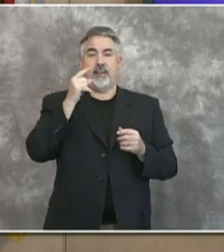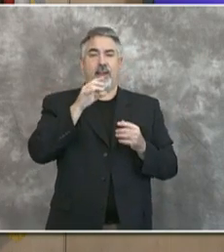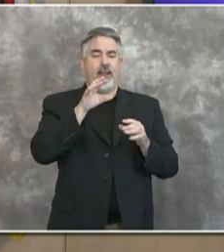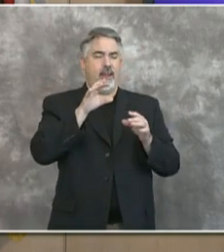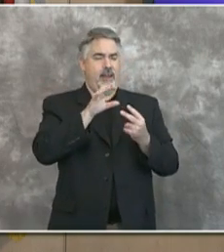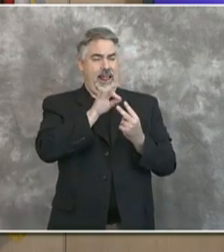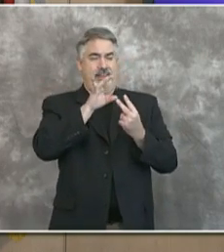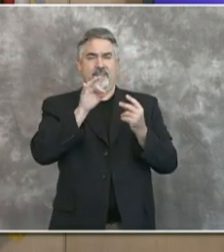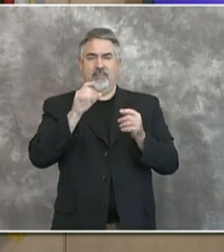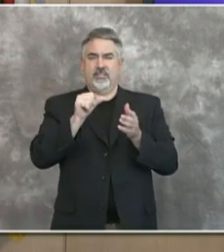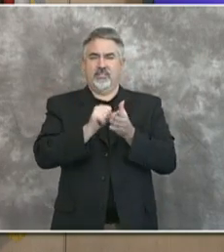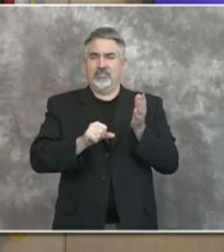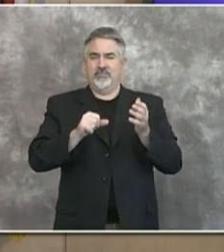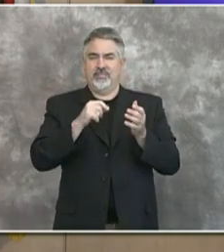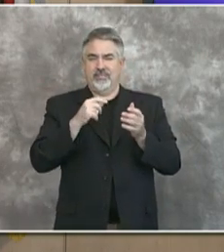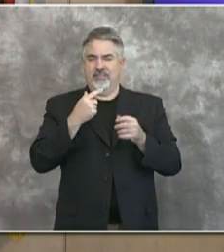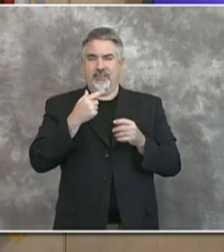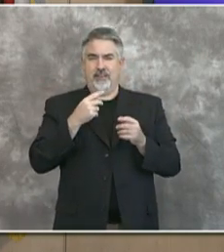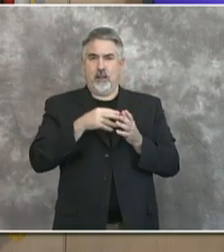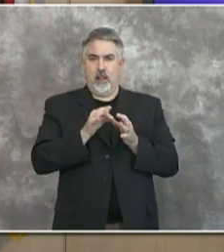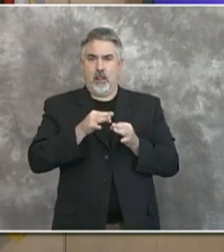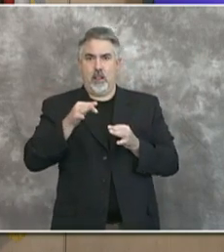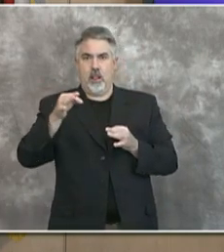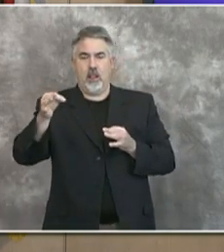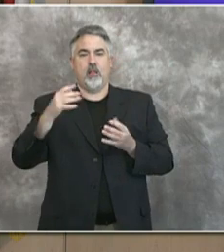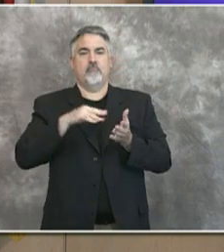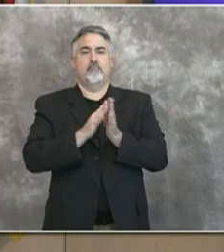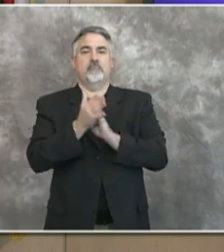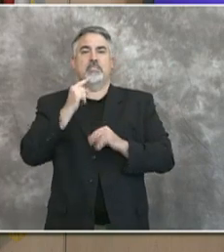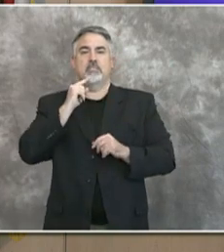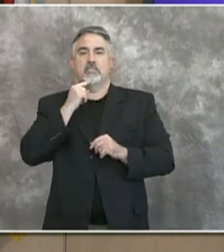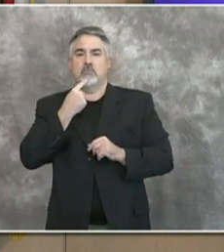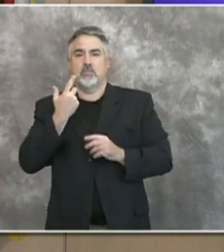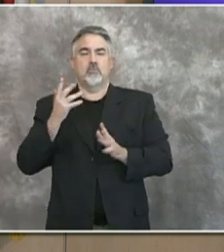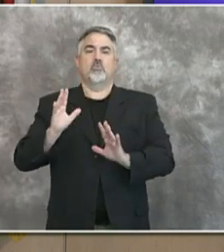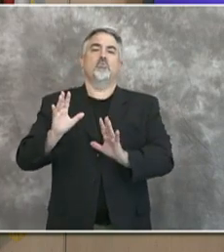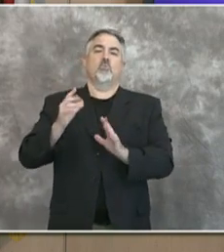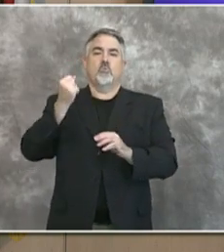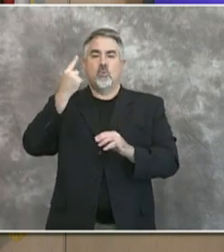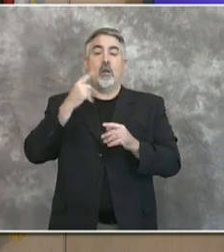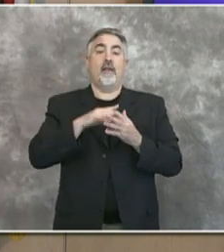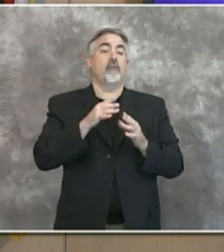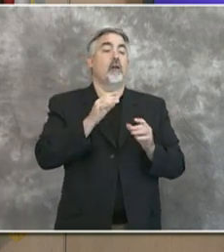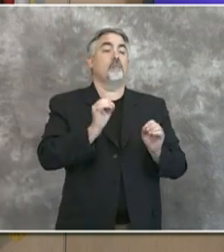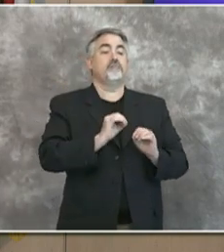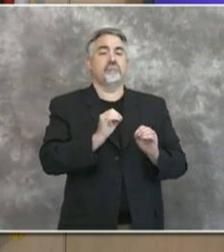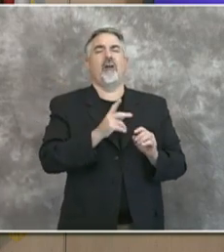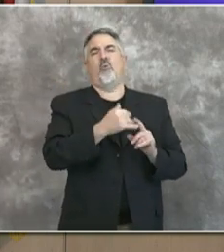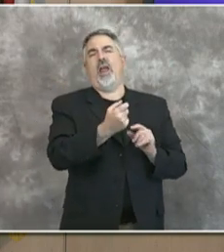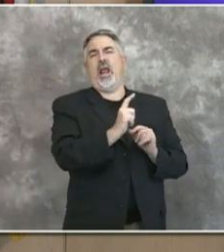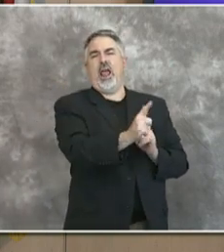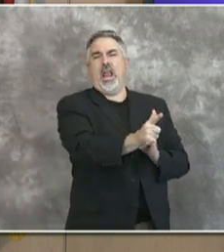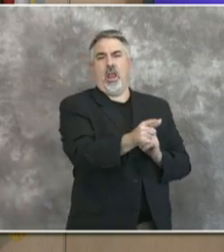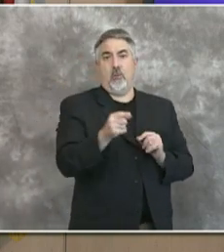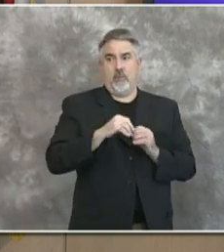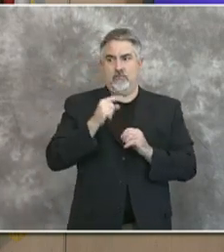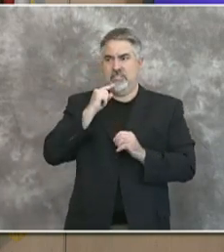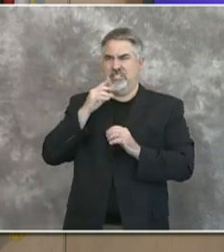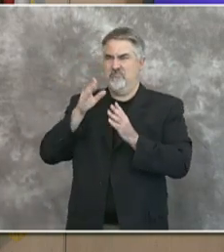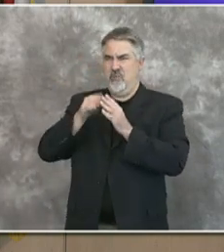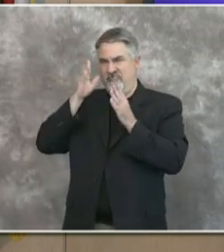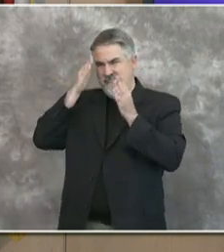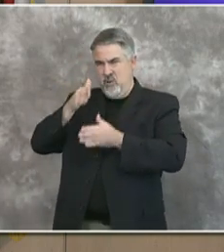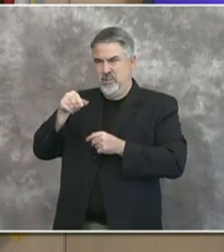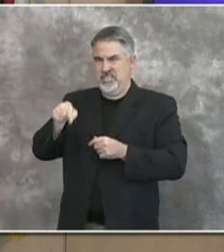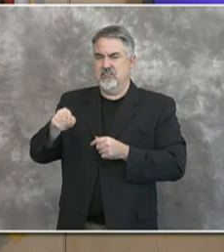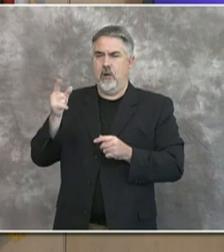if you delay those too long, they become emergent. And so we want to ensure that we are giving our hospitals and healthcare providers the flexibility based